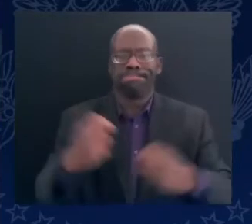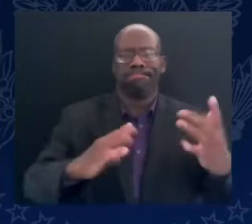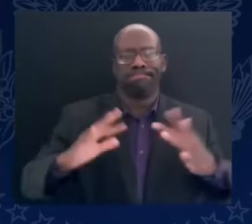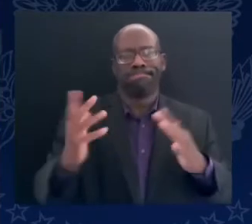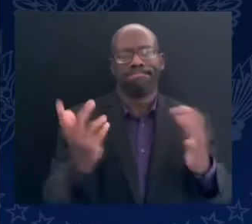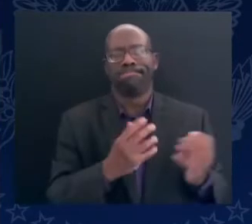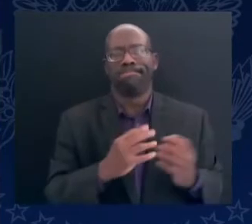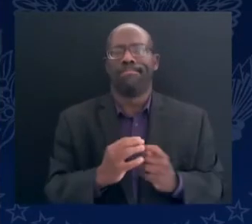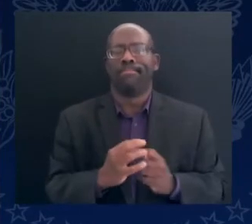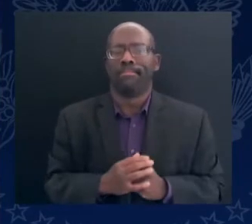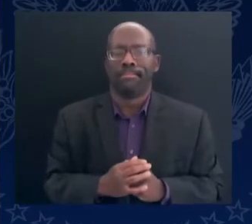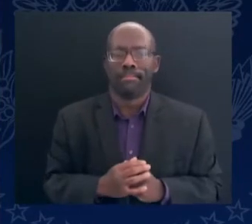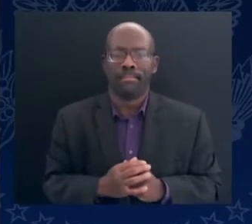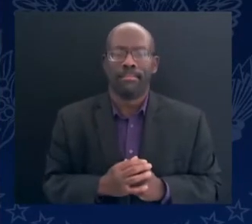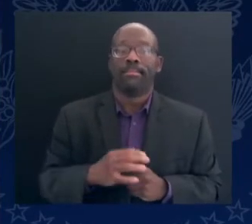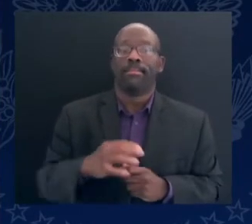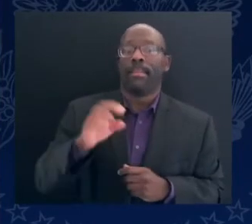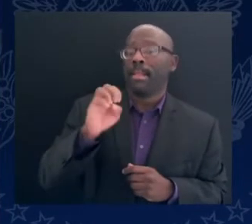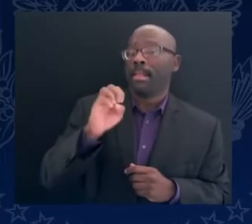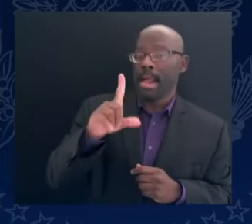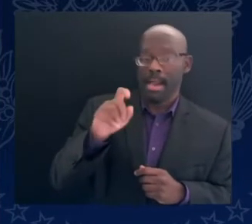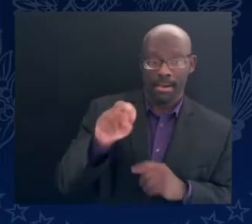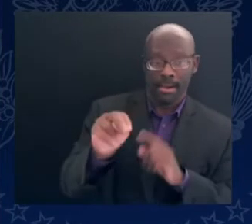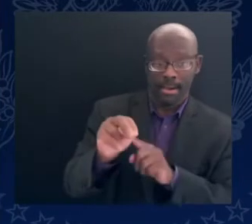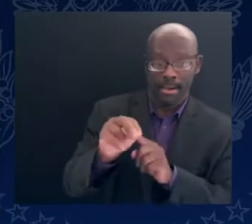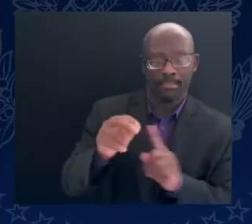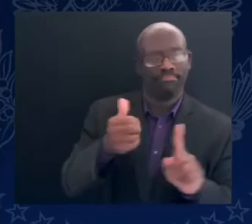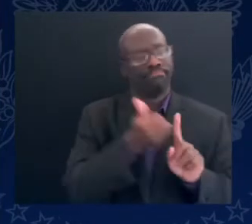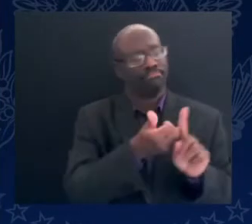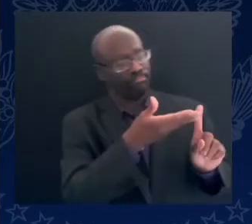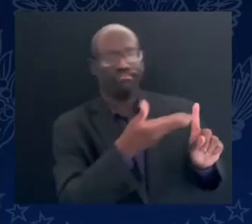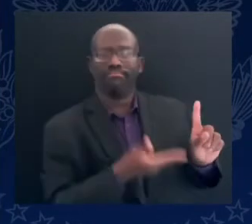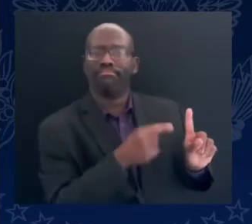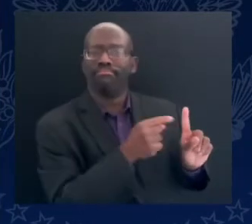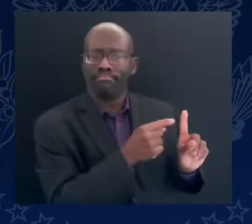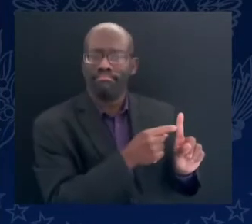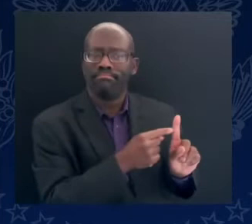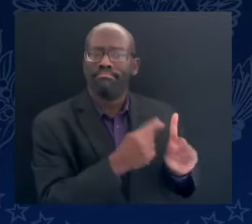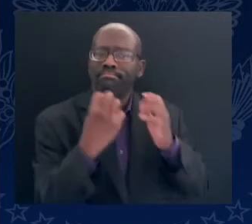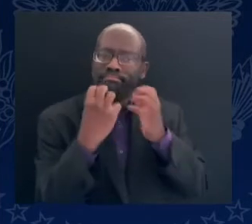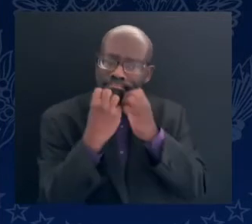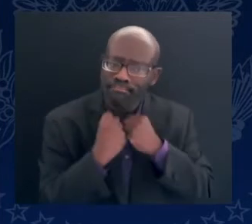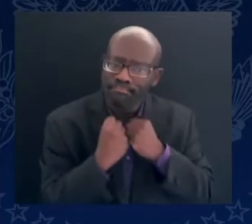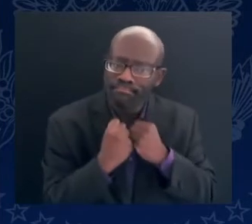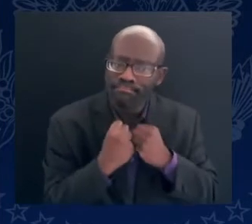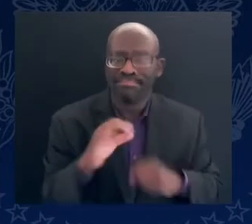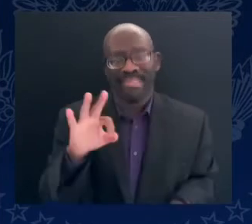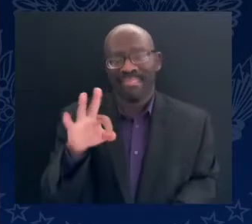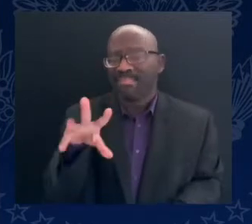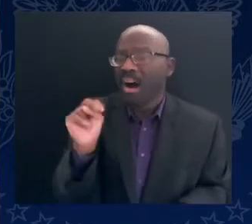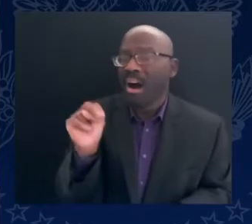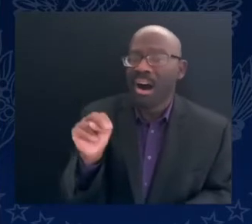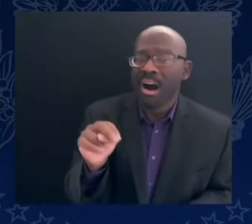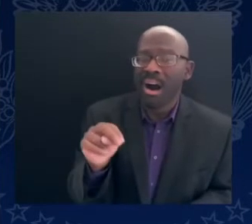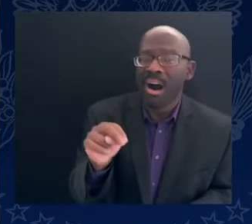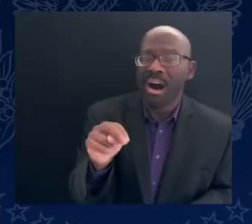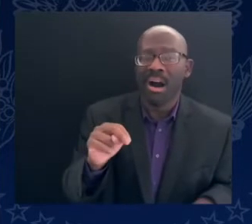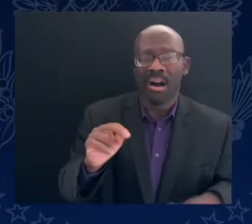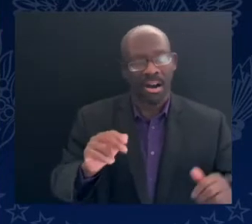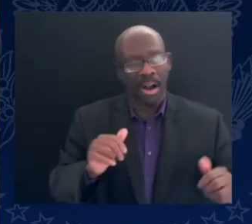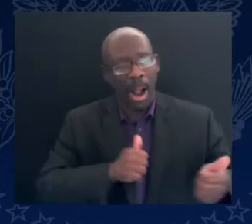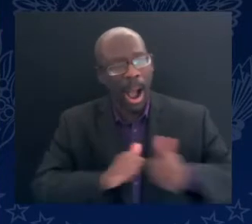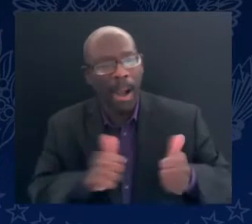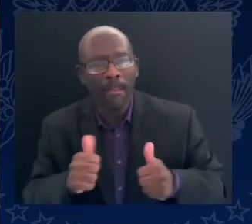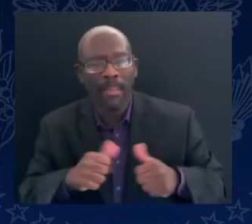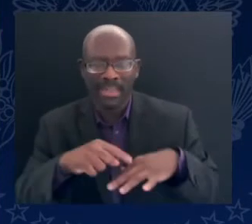Elton John is endearing. He's fun. He's competitive, he's intense. He seems to